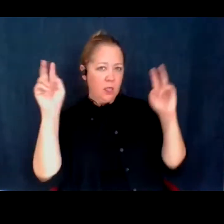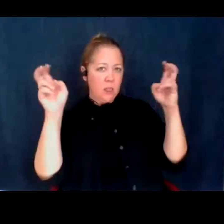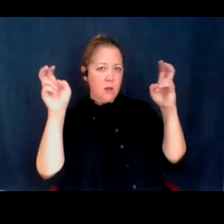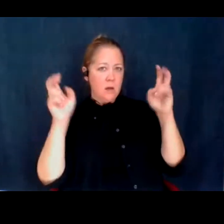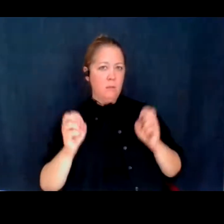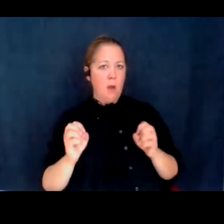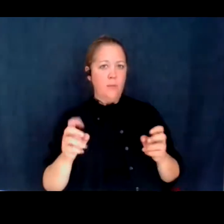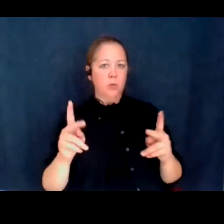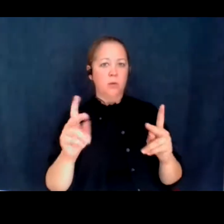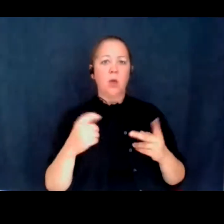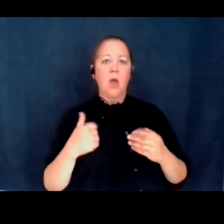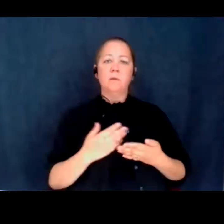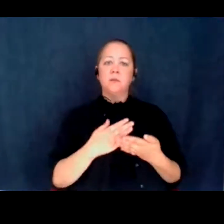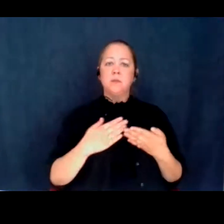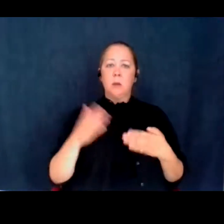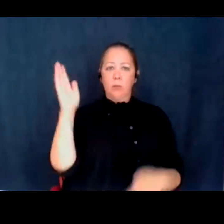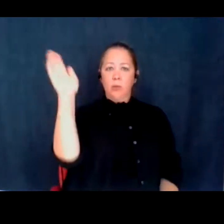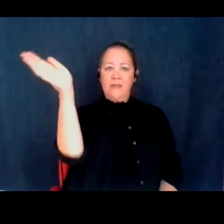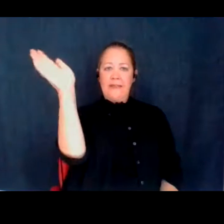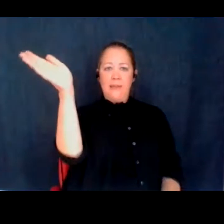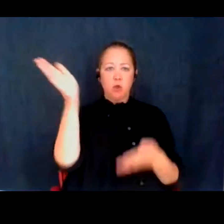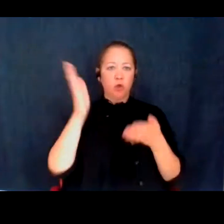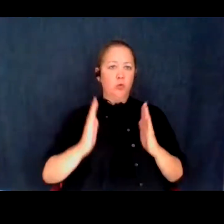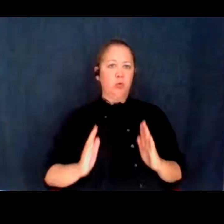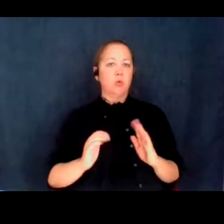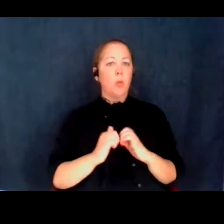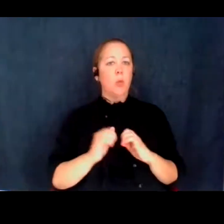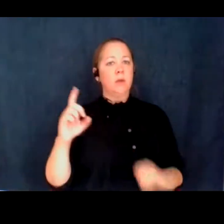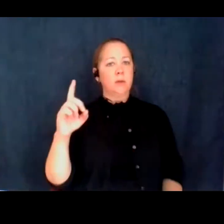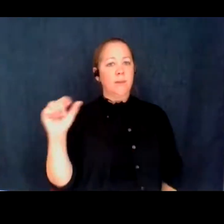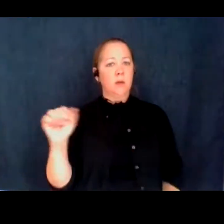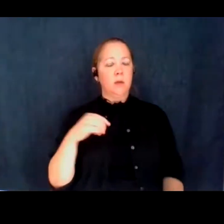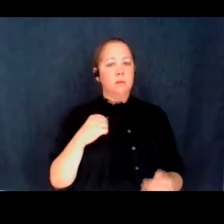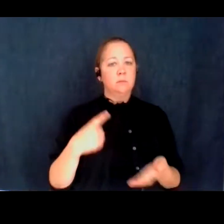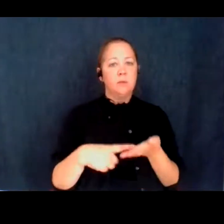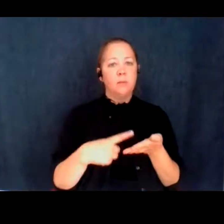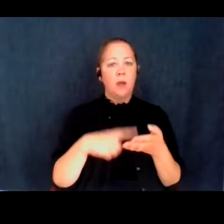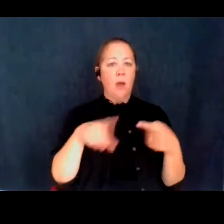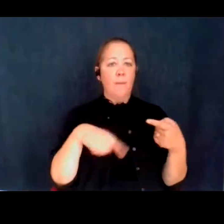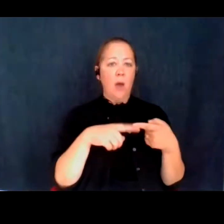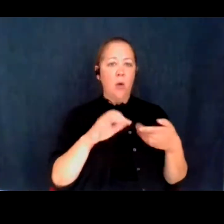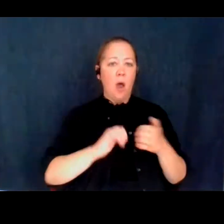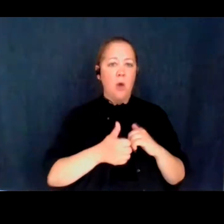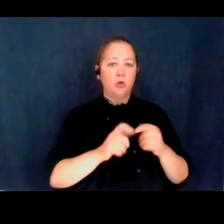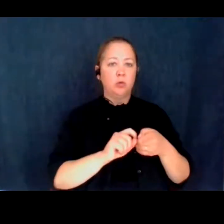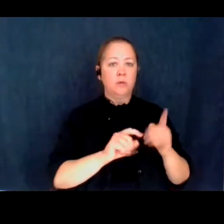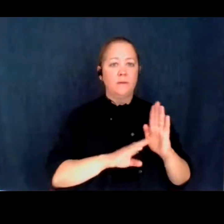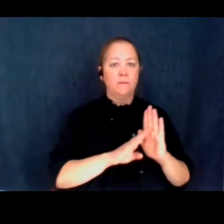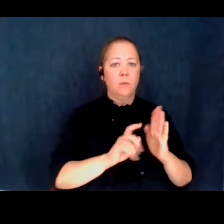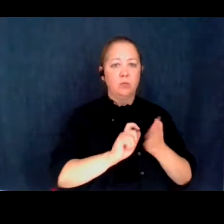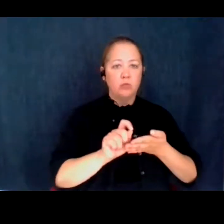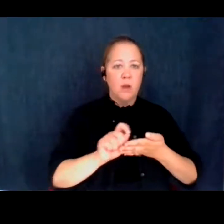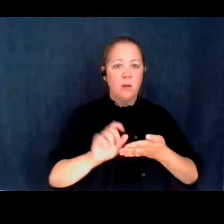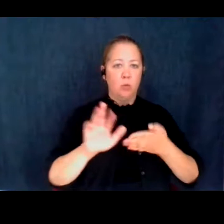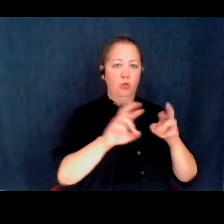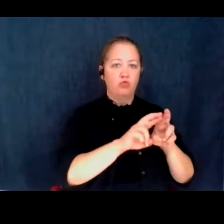some presenters with disabilities talk about developing a resume and getting a job as a person with a